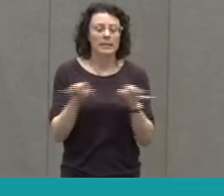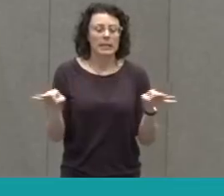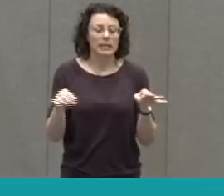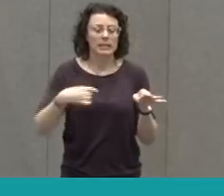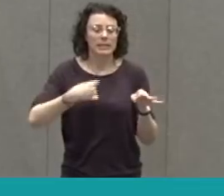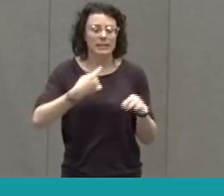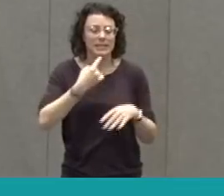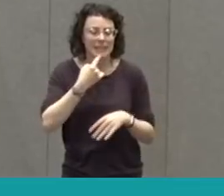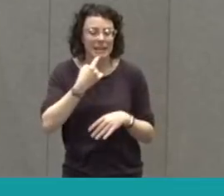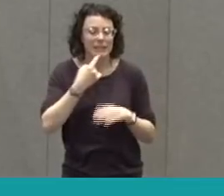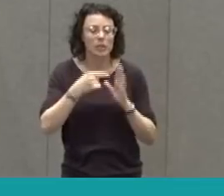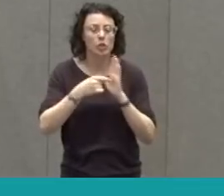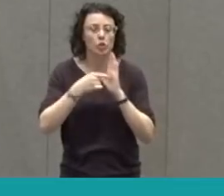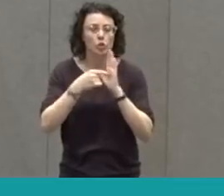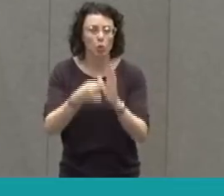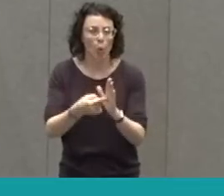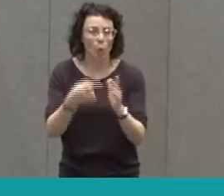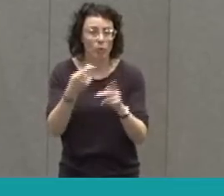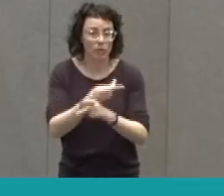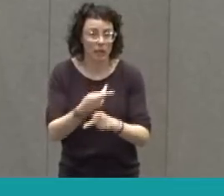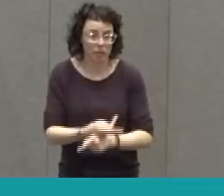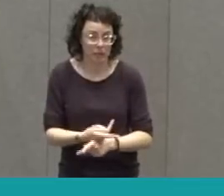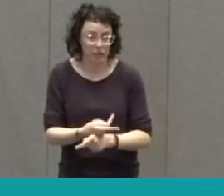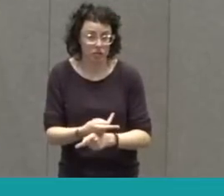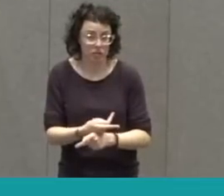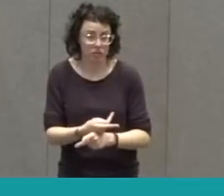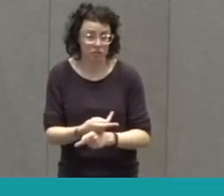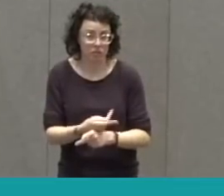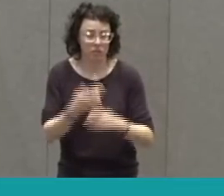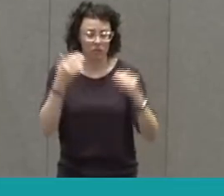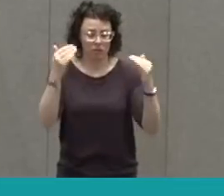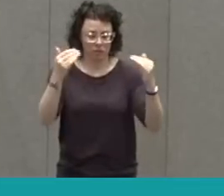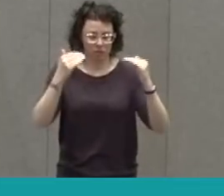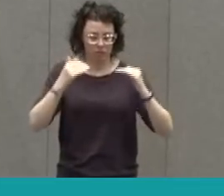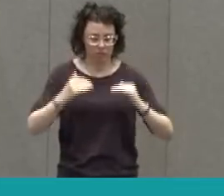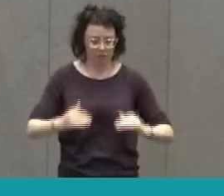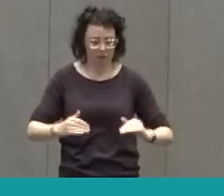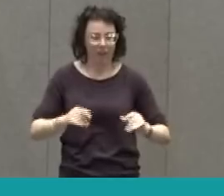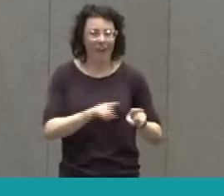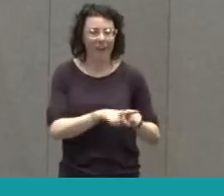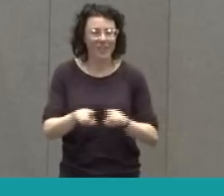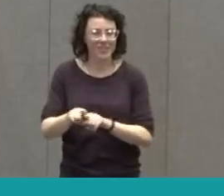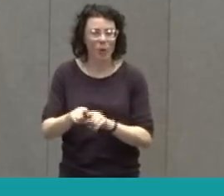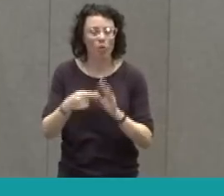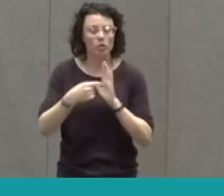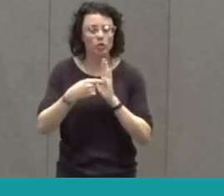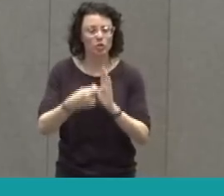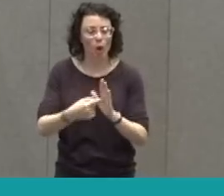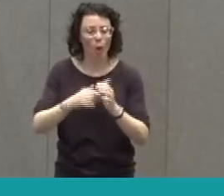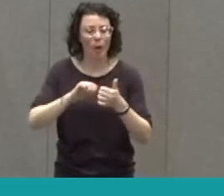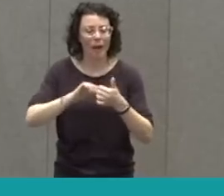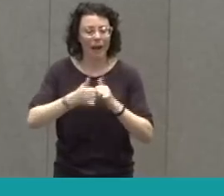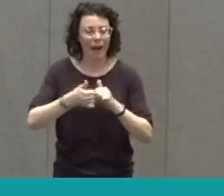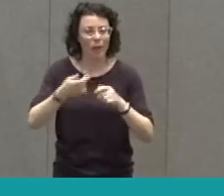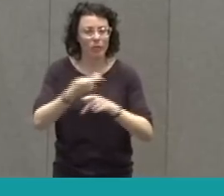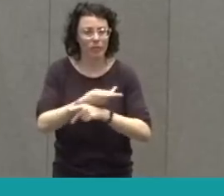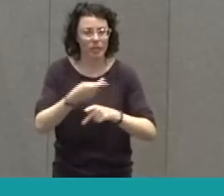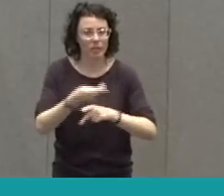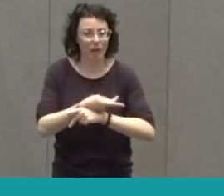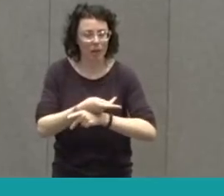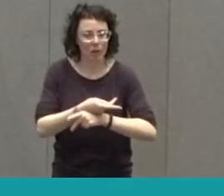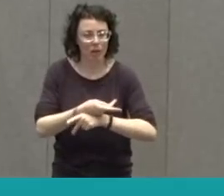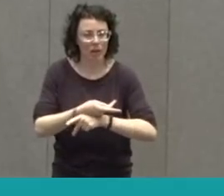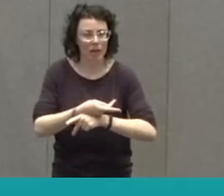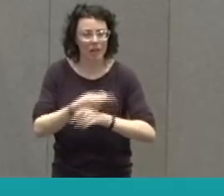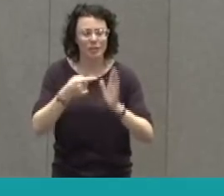is it asking for on this one? Show how you figured it out. So you can't just say, oh, it's 26